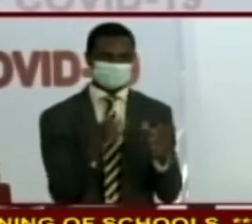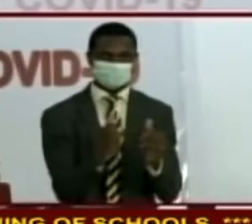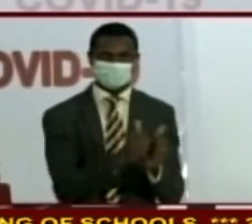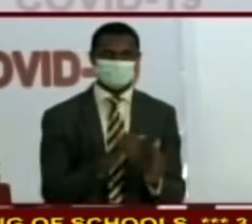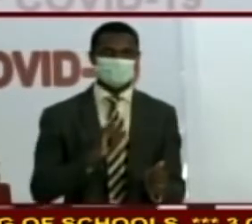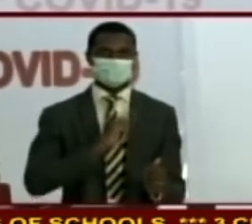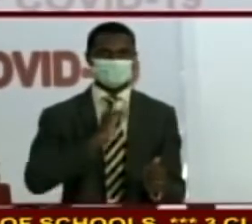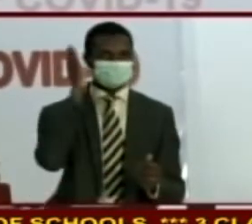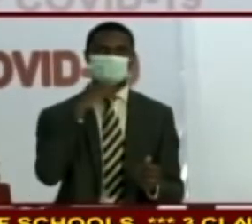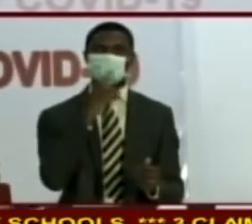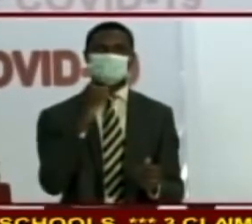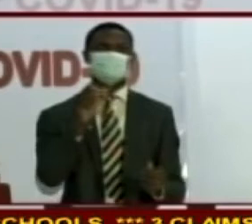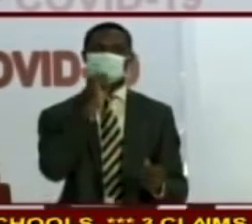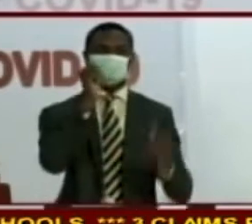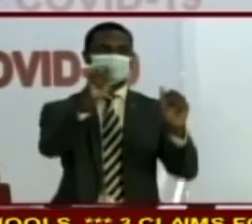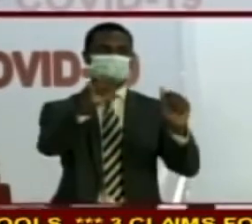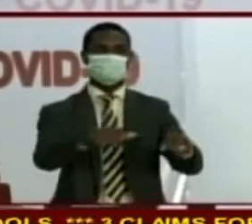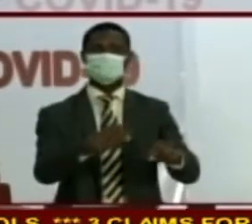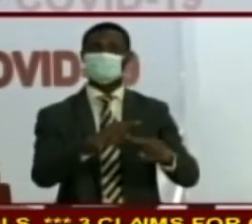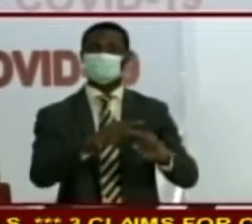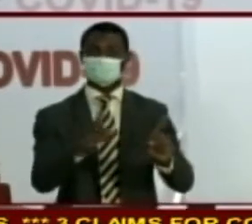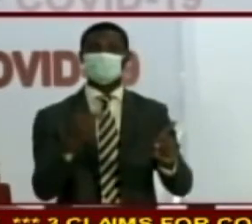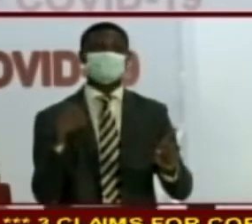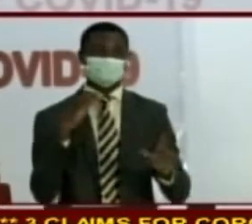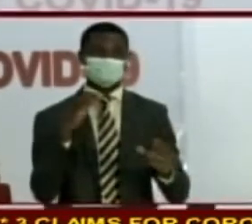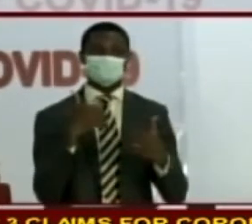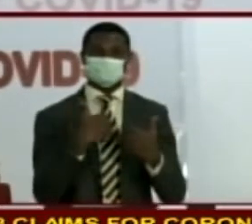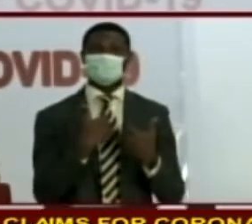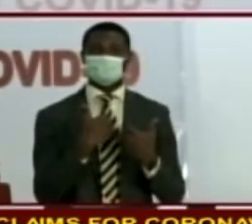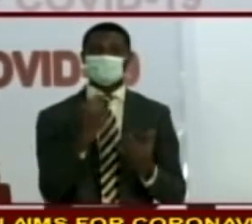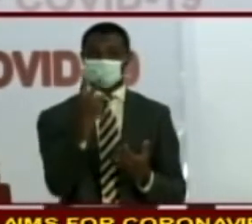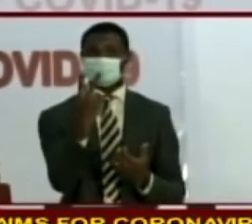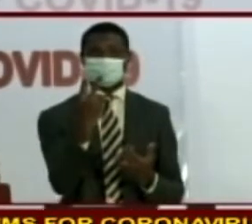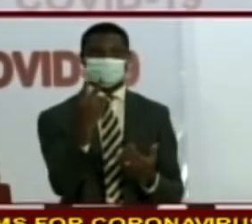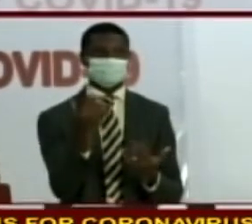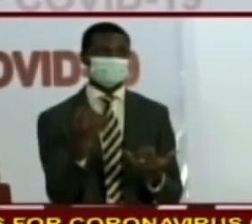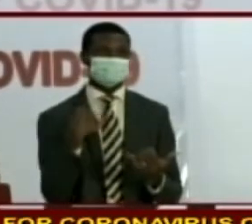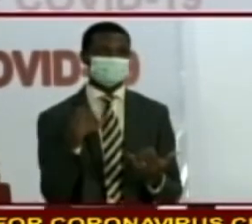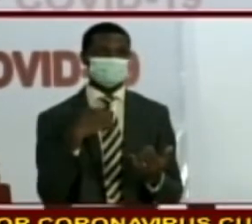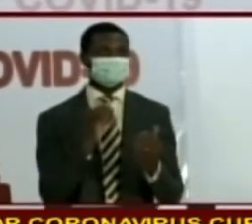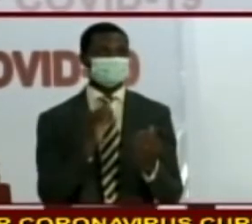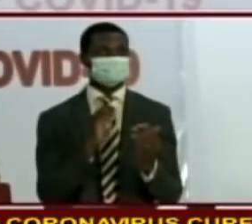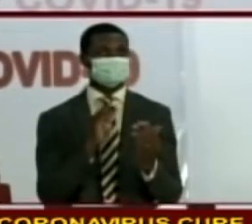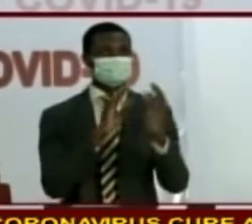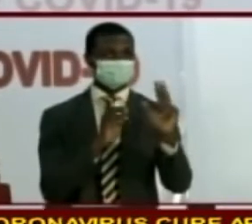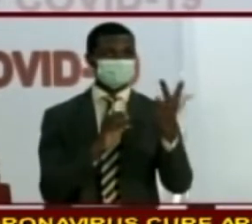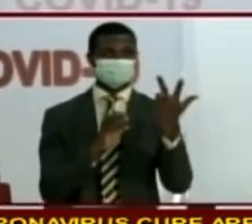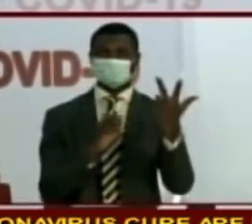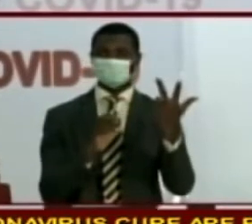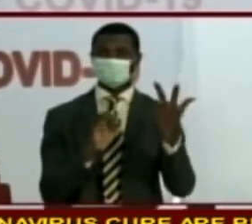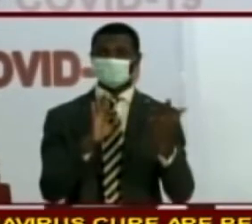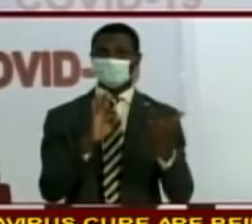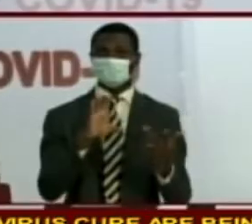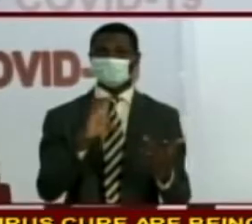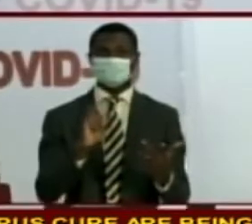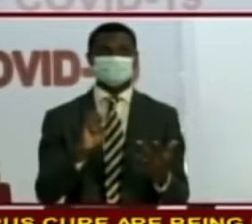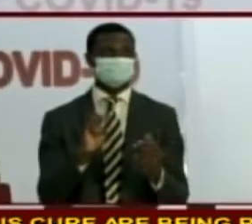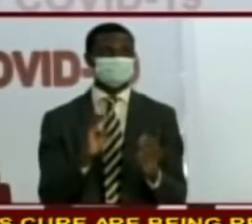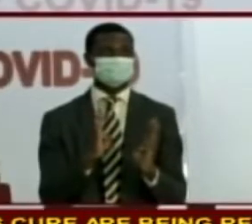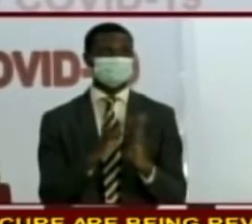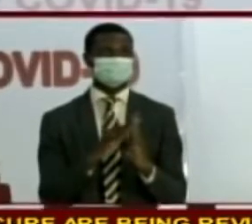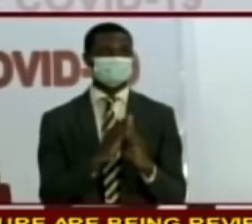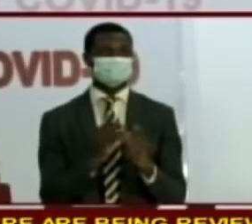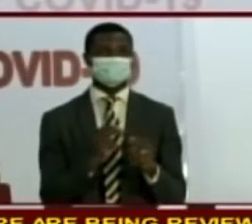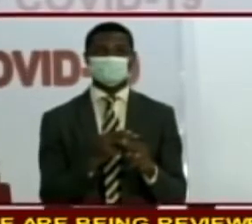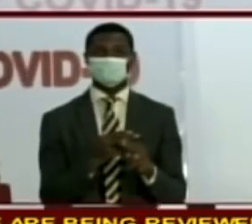possible. But we have had two now. We are going to the third one. If you said